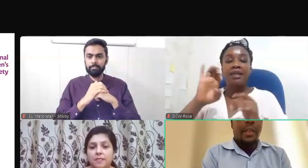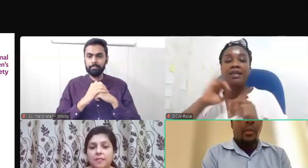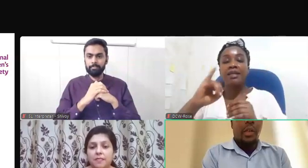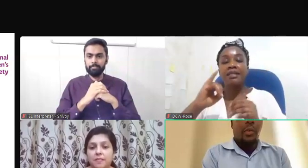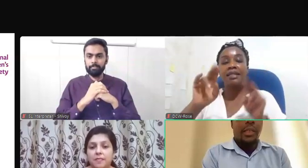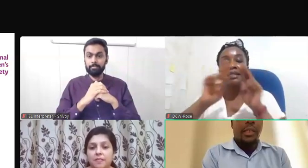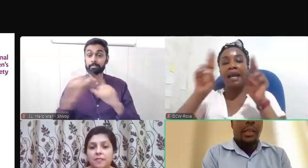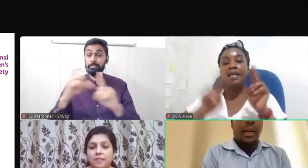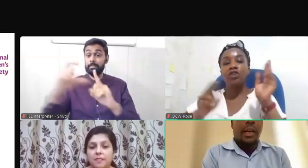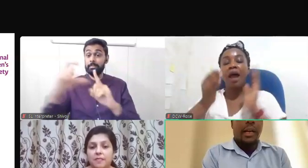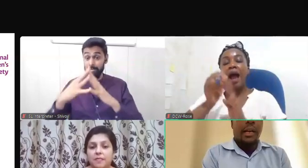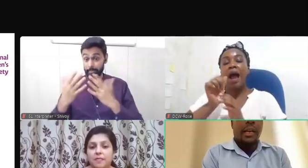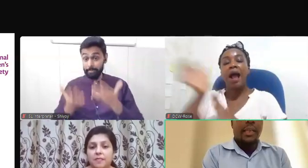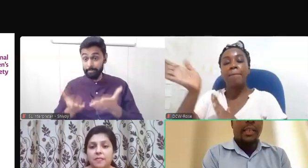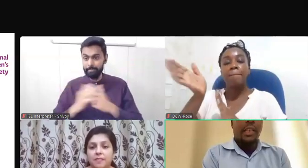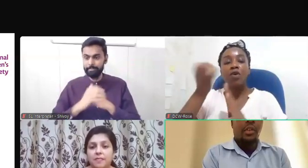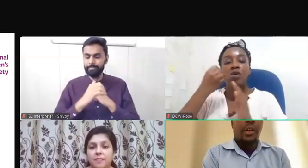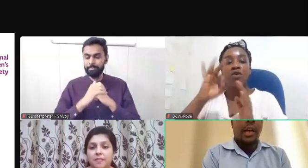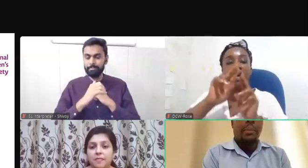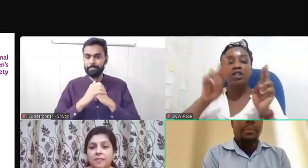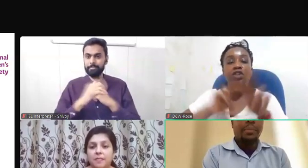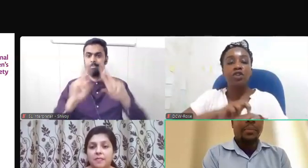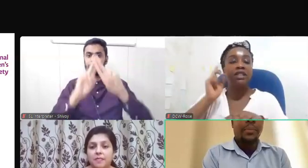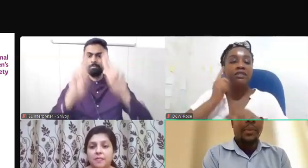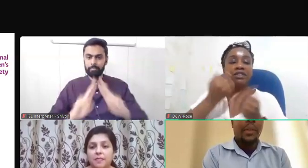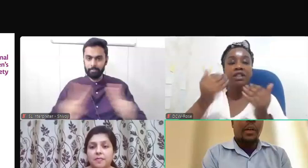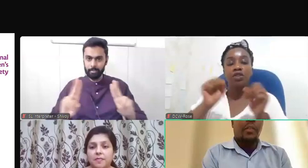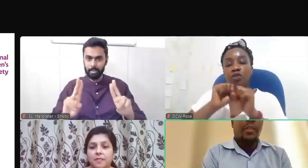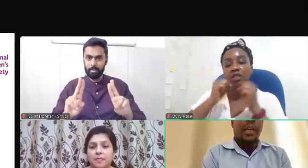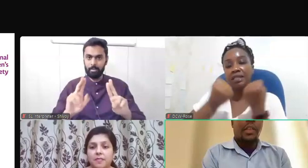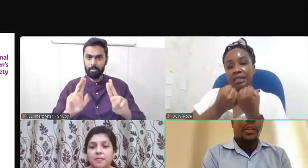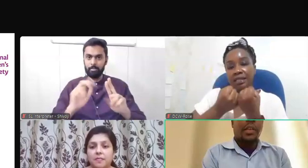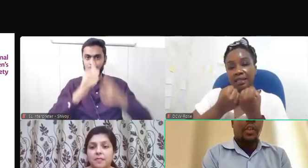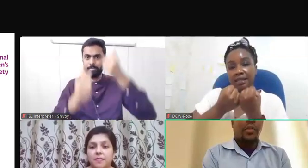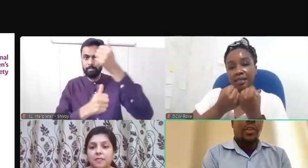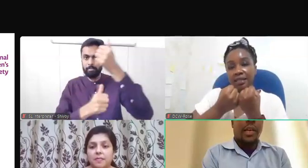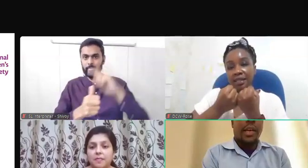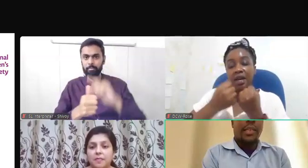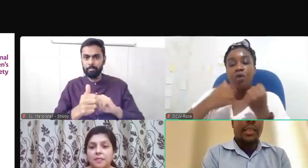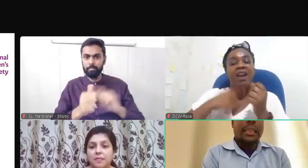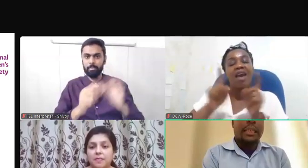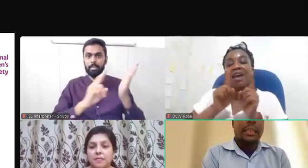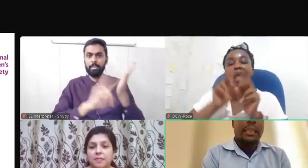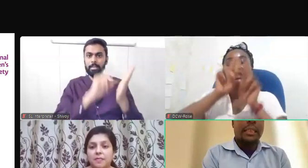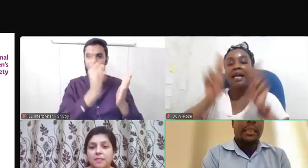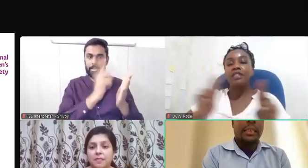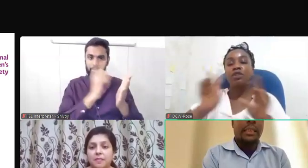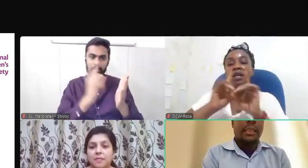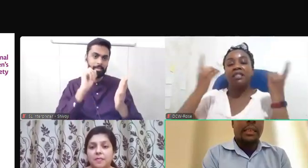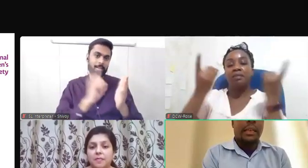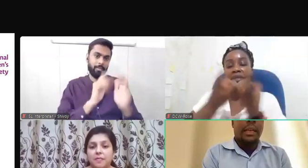Deaf Child Worldwide is an international arm of the National Deaf Children Society.